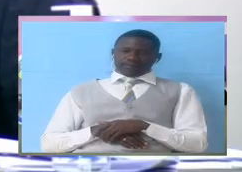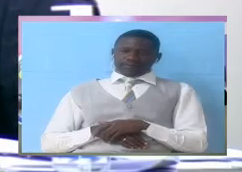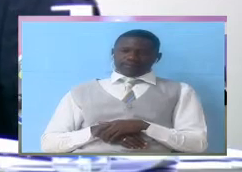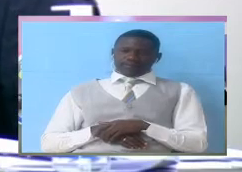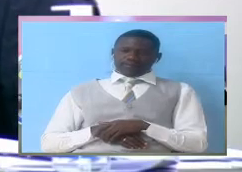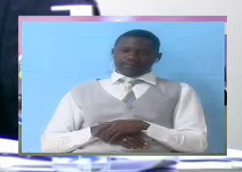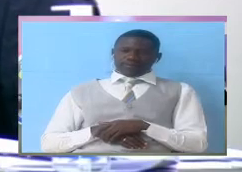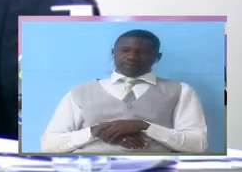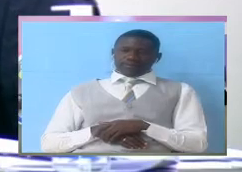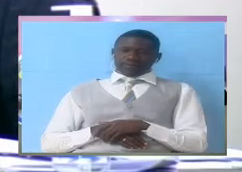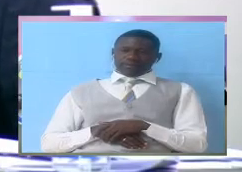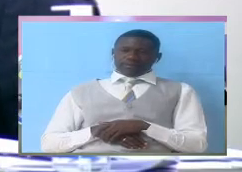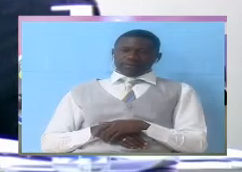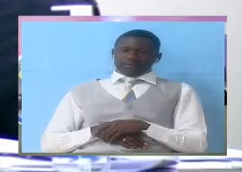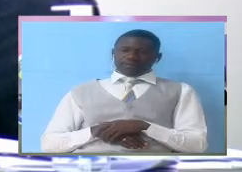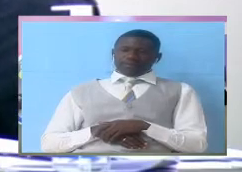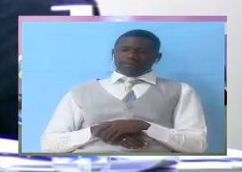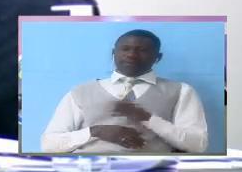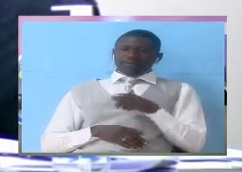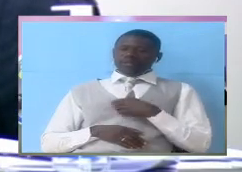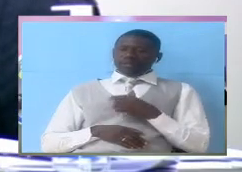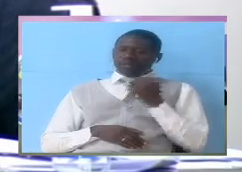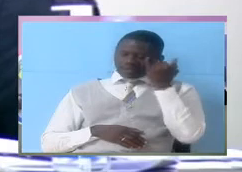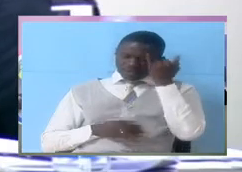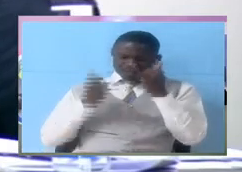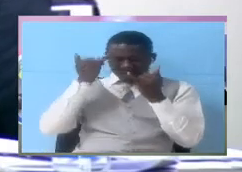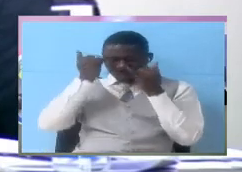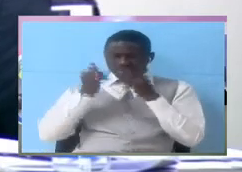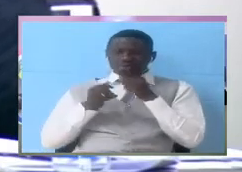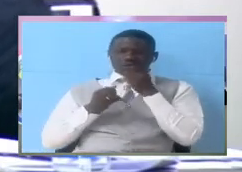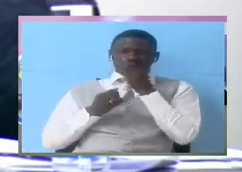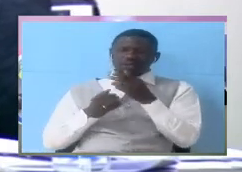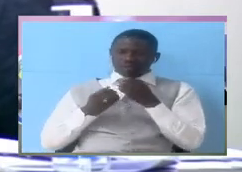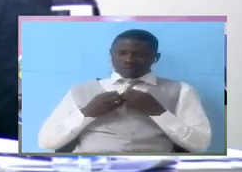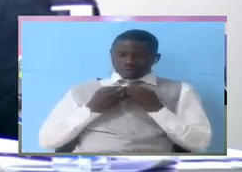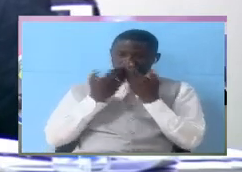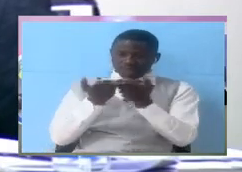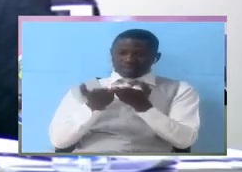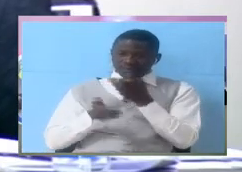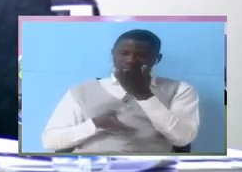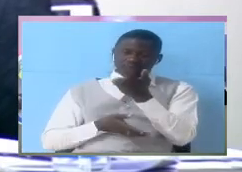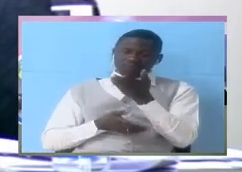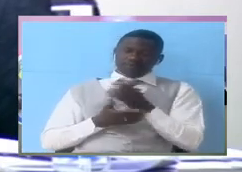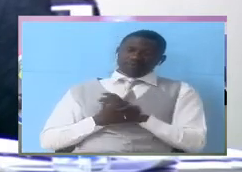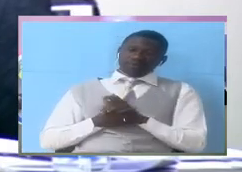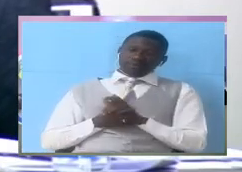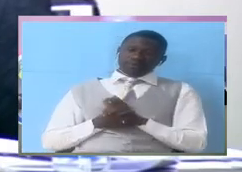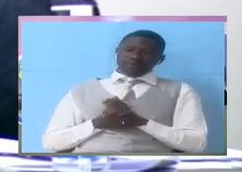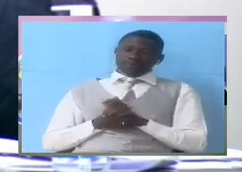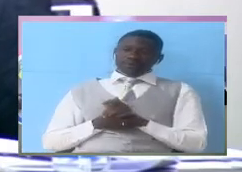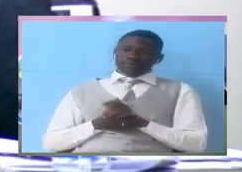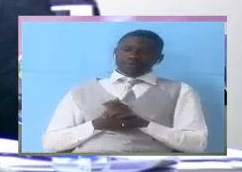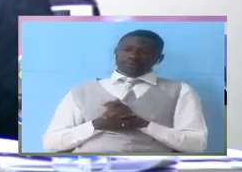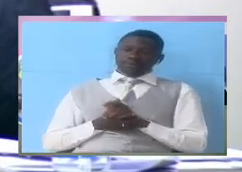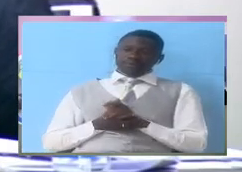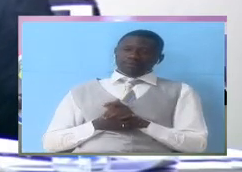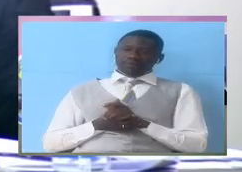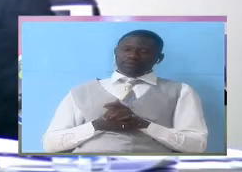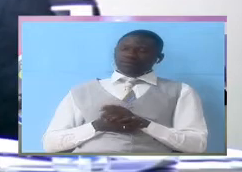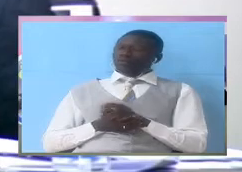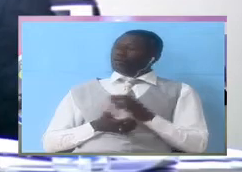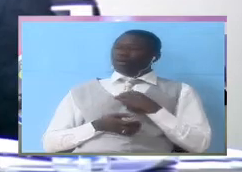The impressions you said you were given. Li nga xamne non lañ la woné won mbir yi nim doon amé. Were